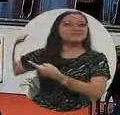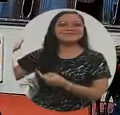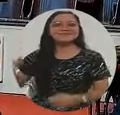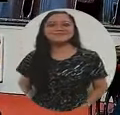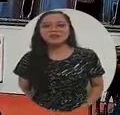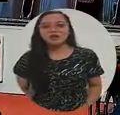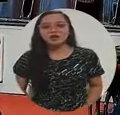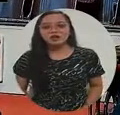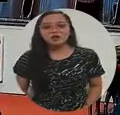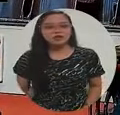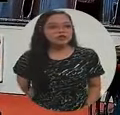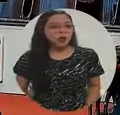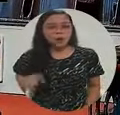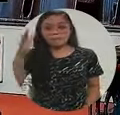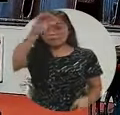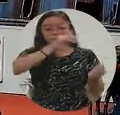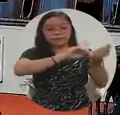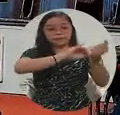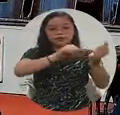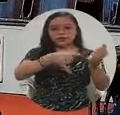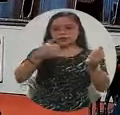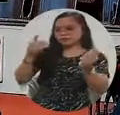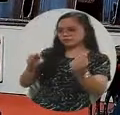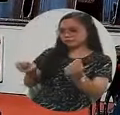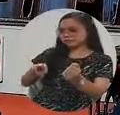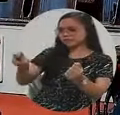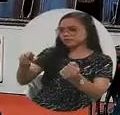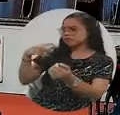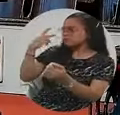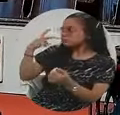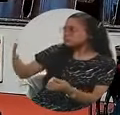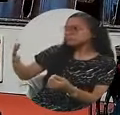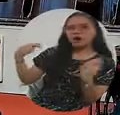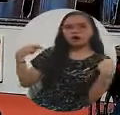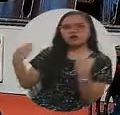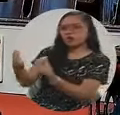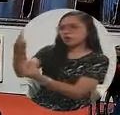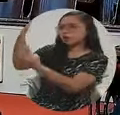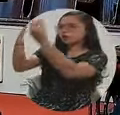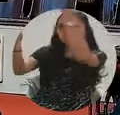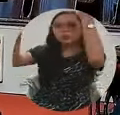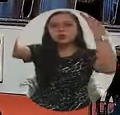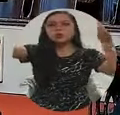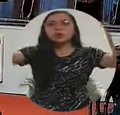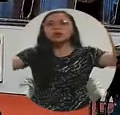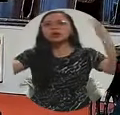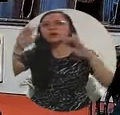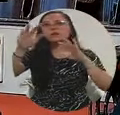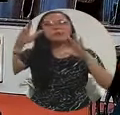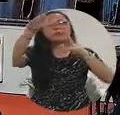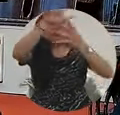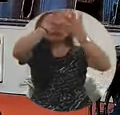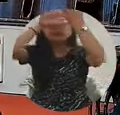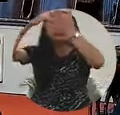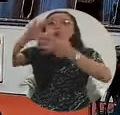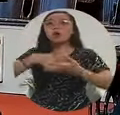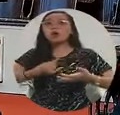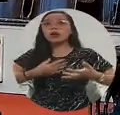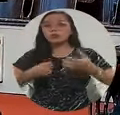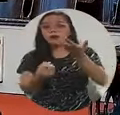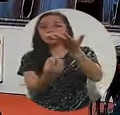Brother Ham and I, we were driving and we were passing by. Anak asuman, yun ay tawang gatindugdutuga, anak atanaw